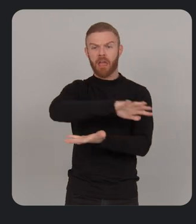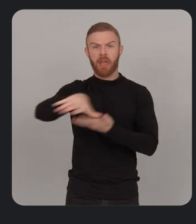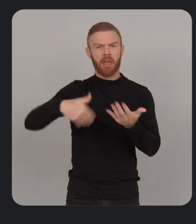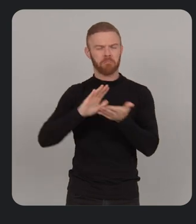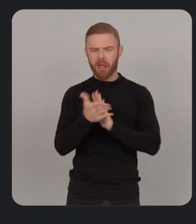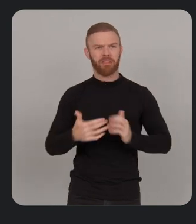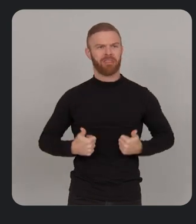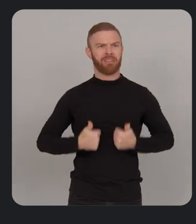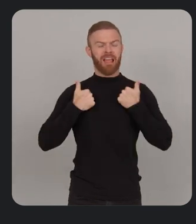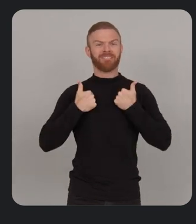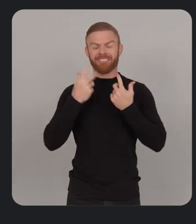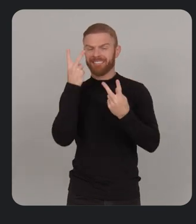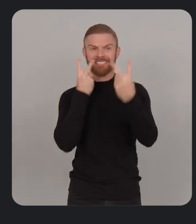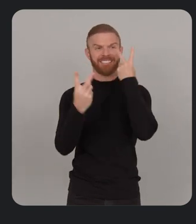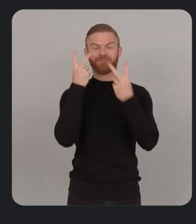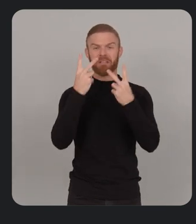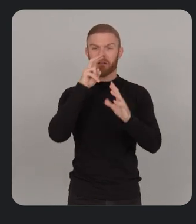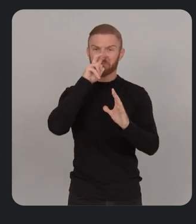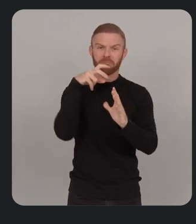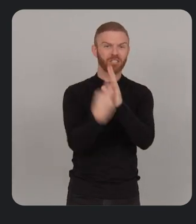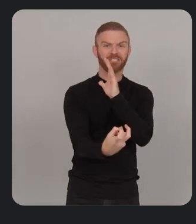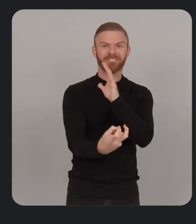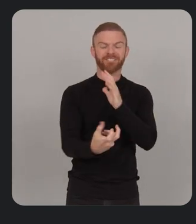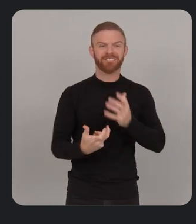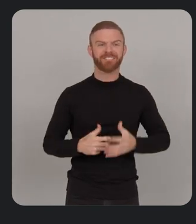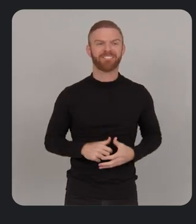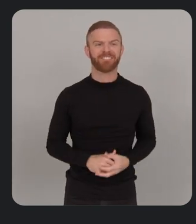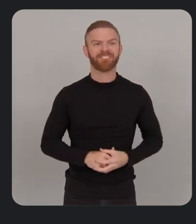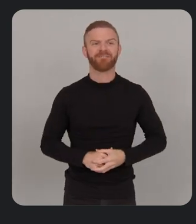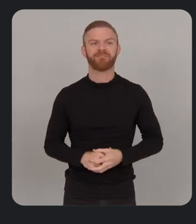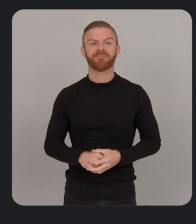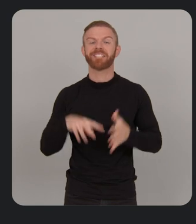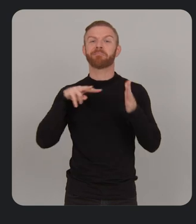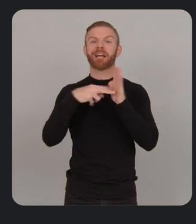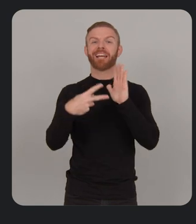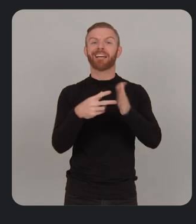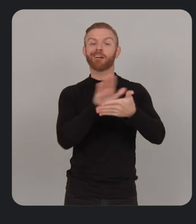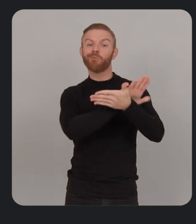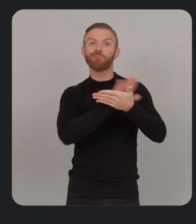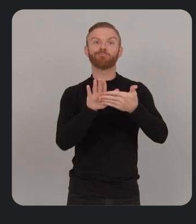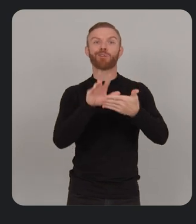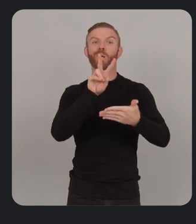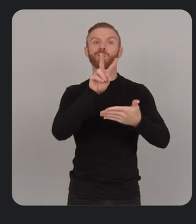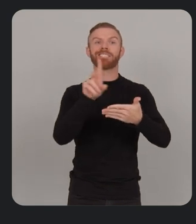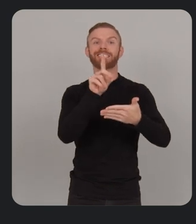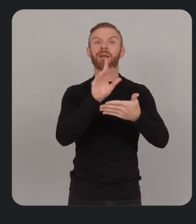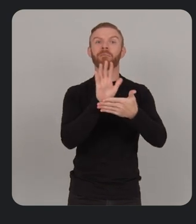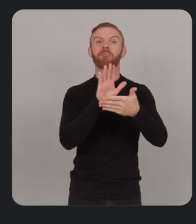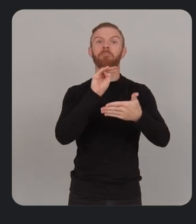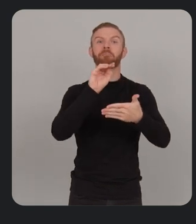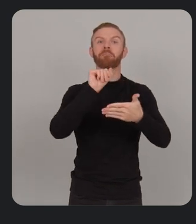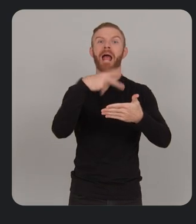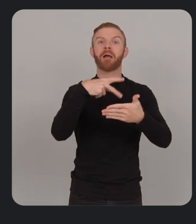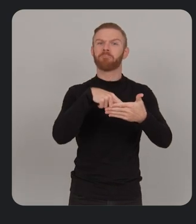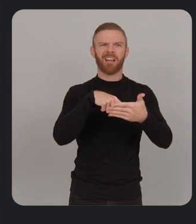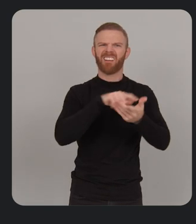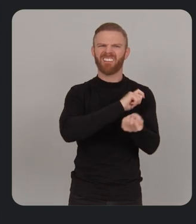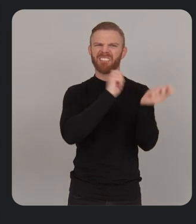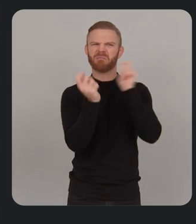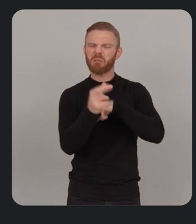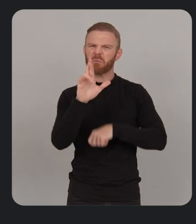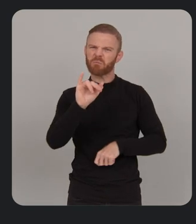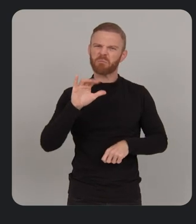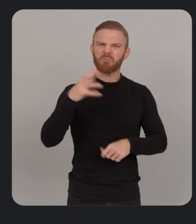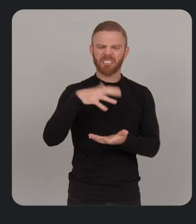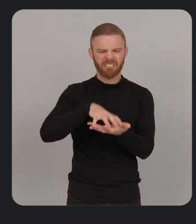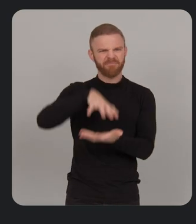and bring them to life in a more visual and immersive way. This means evolving our 2D map into a rich,